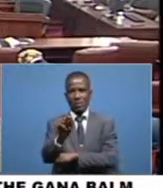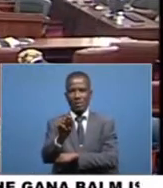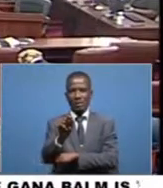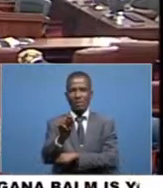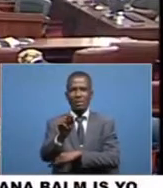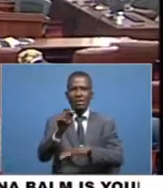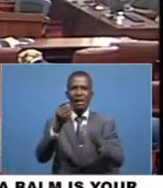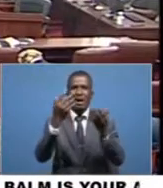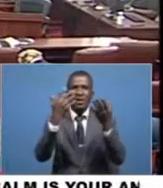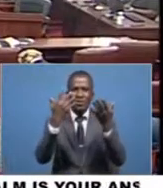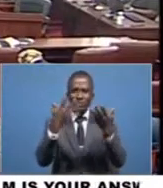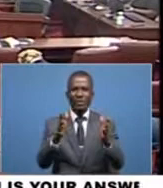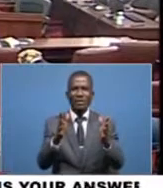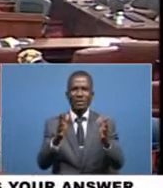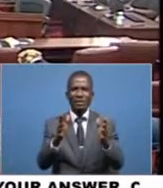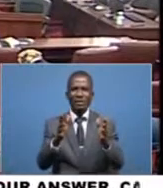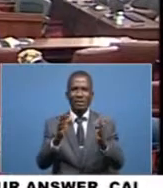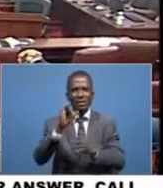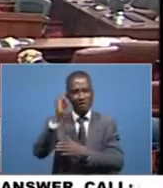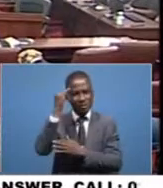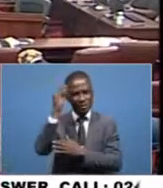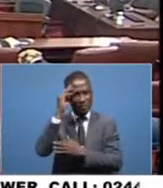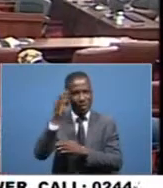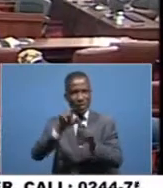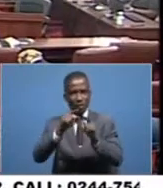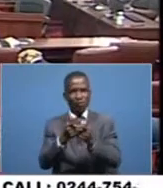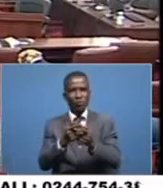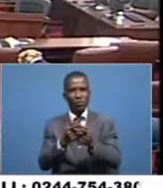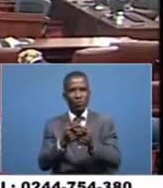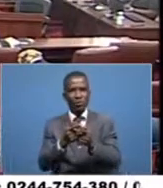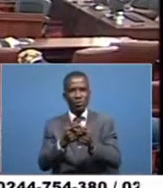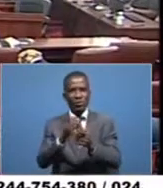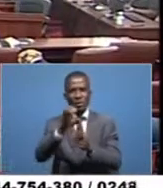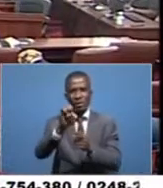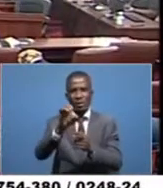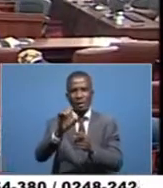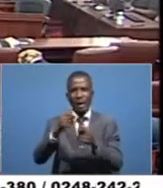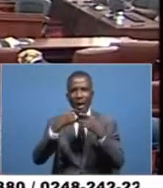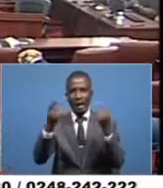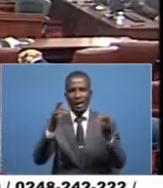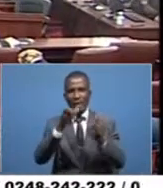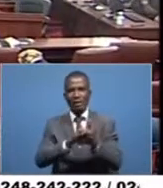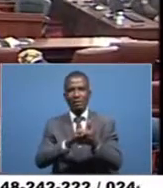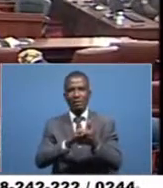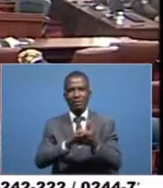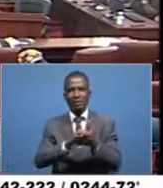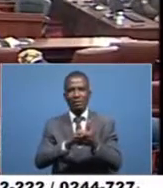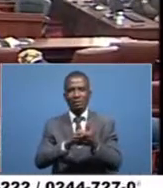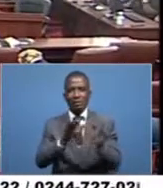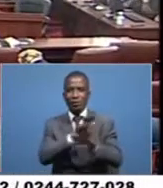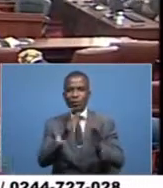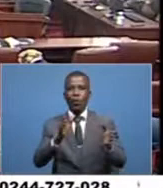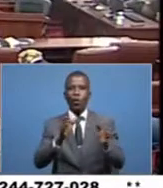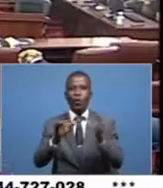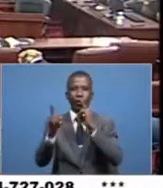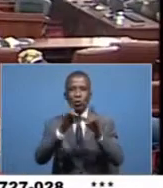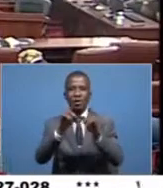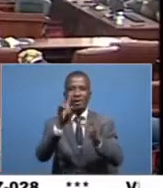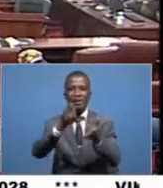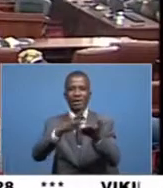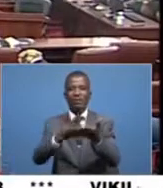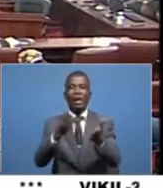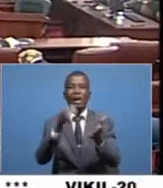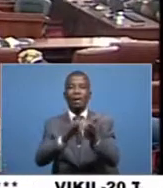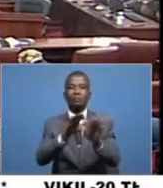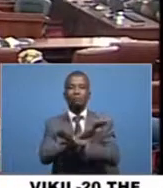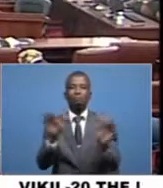close of the petitioner's case, counsel for first respondent announced to the court that the first respondent does not intend to adduce any evidence in the case and